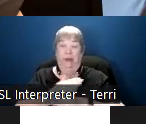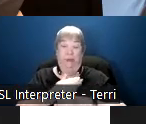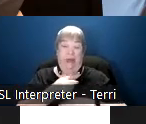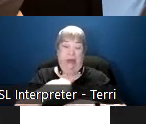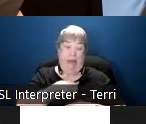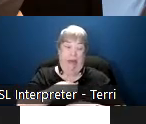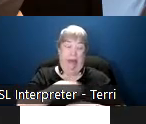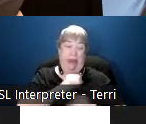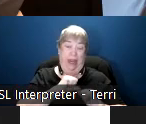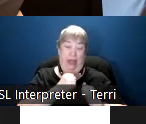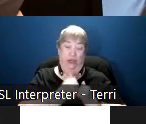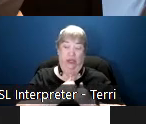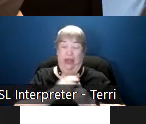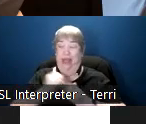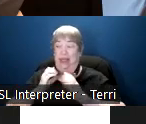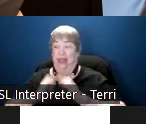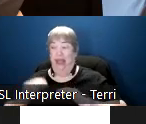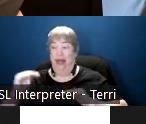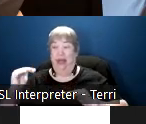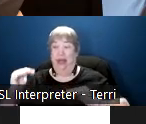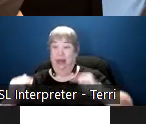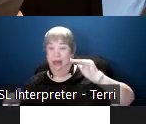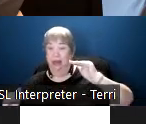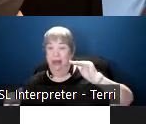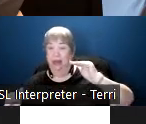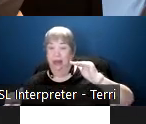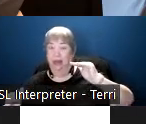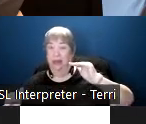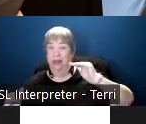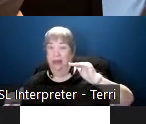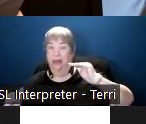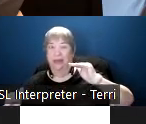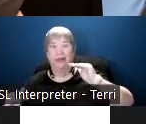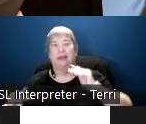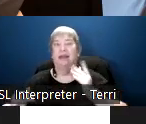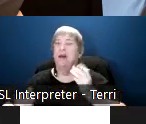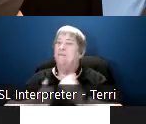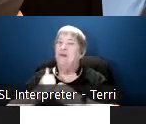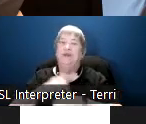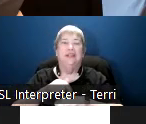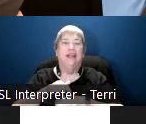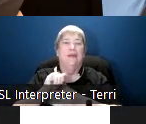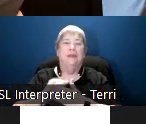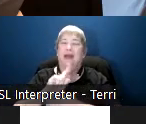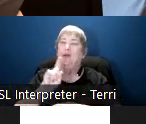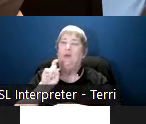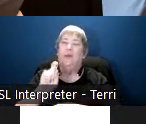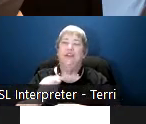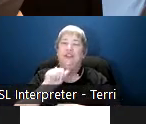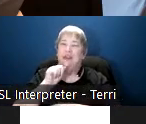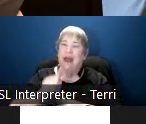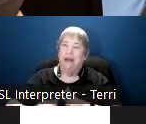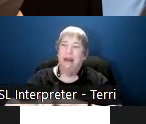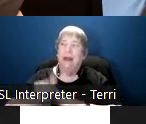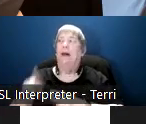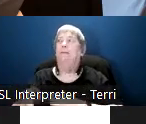client? Most ethical questions do not come up at a convenient time. It's not a time you can reach your